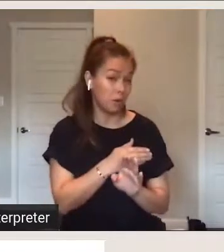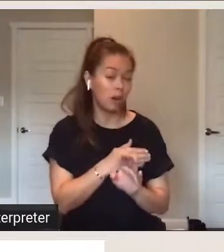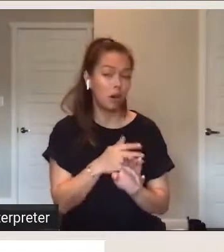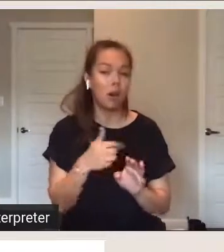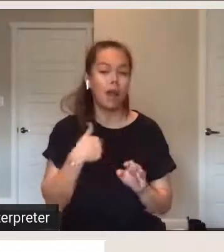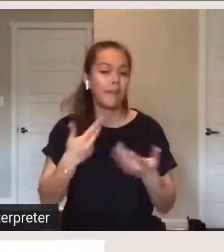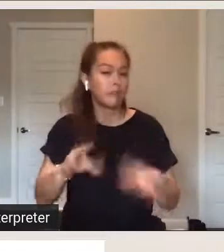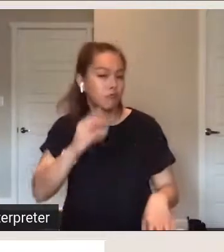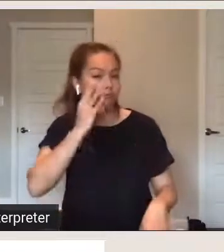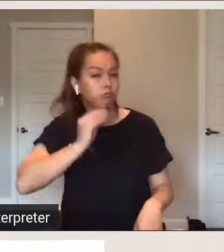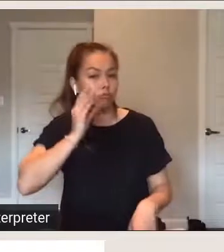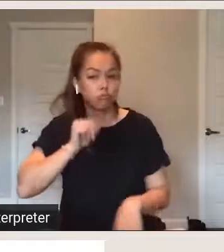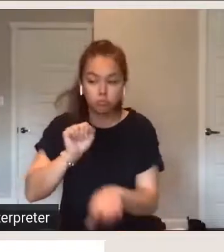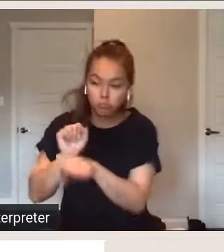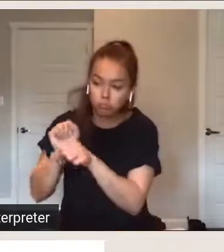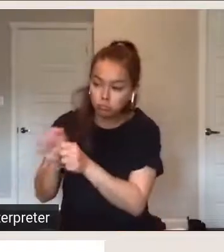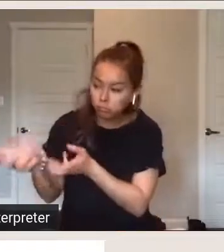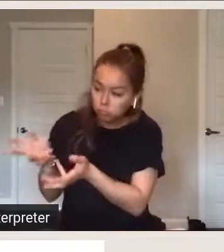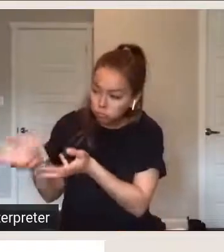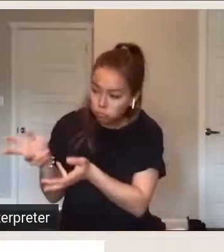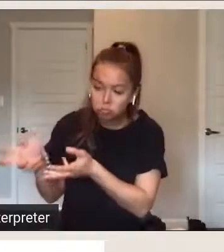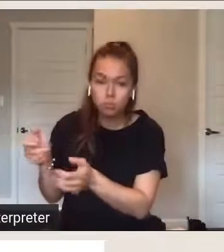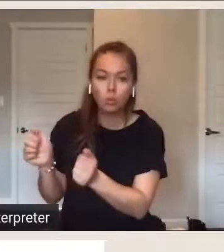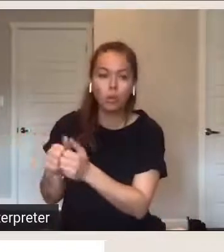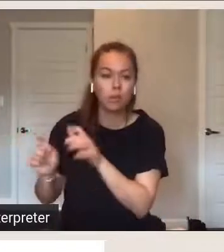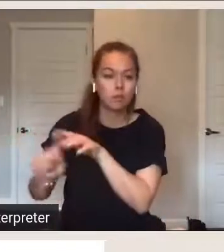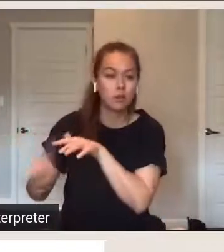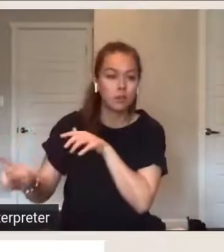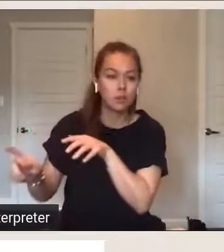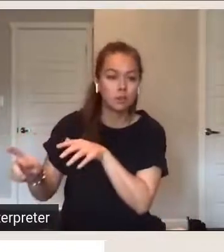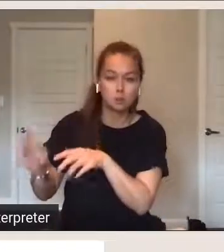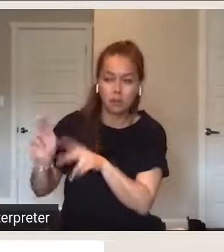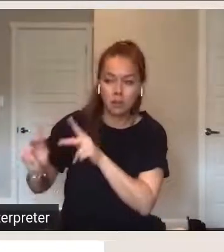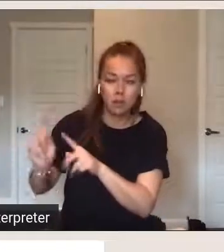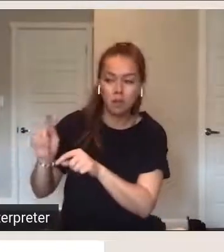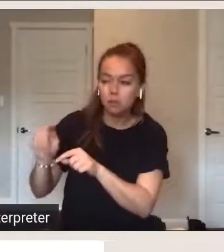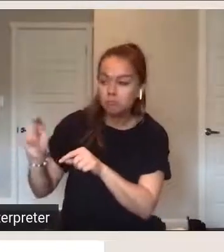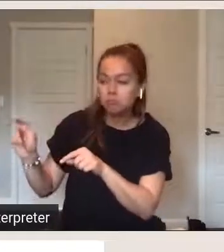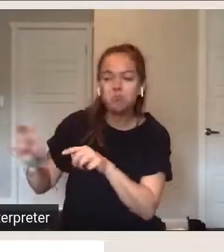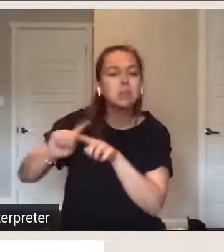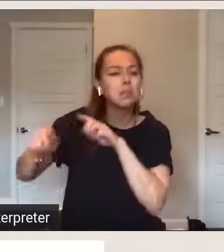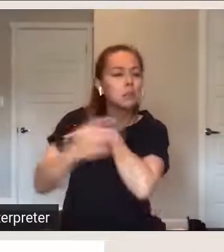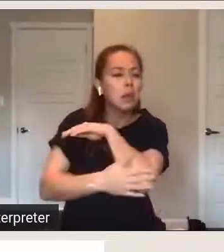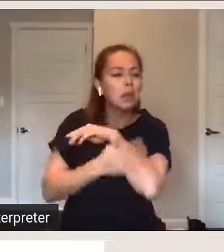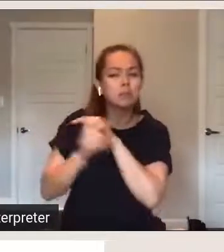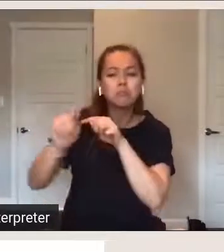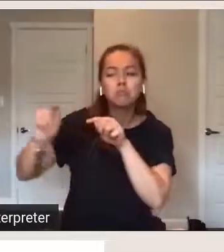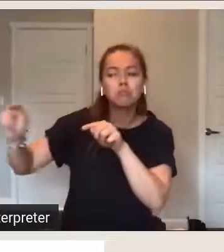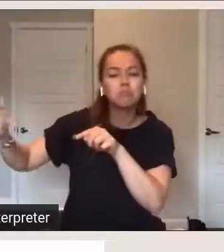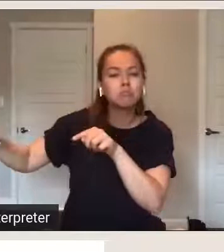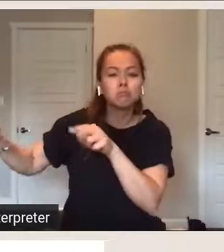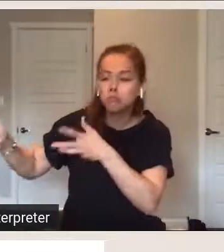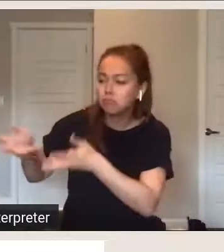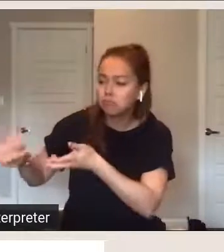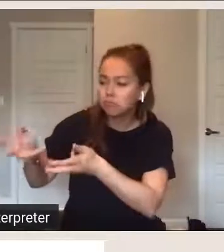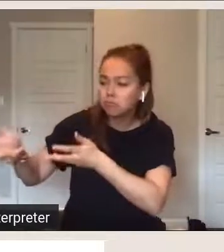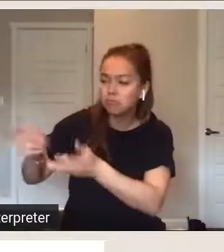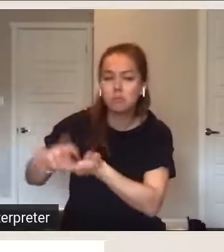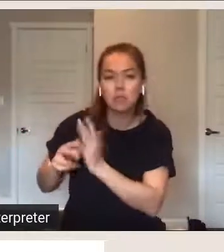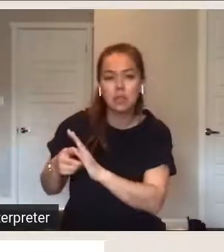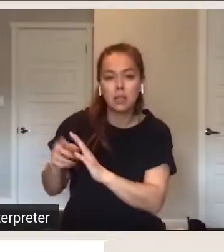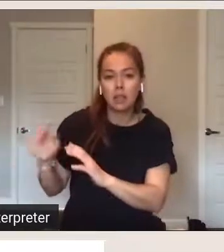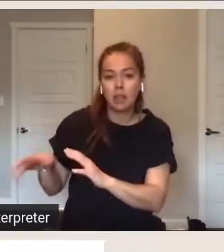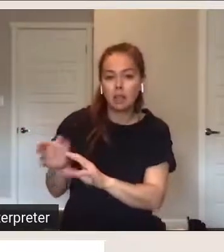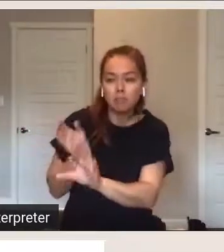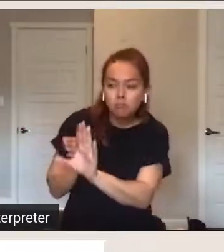refugee populations in different places. So had experience of kind of, you know, the psychosocial